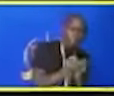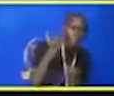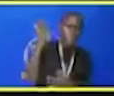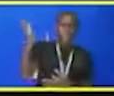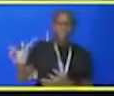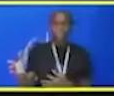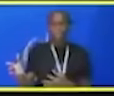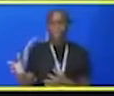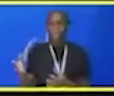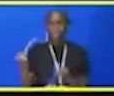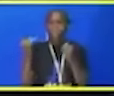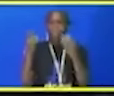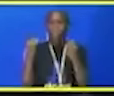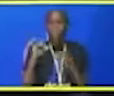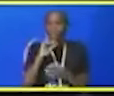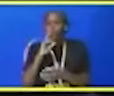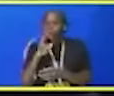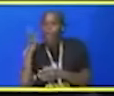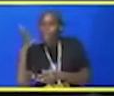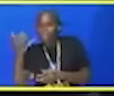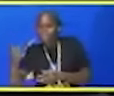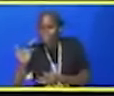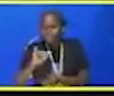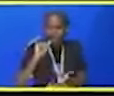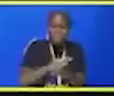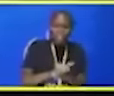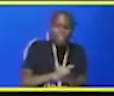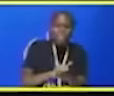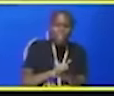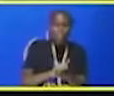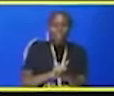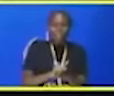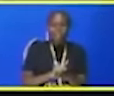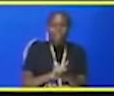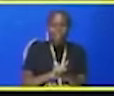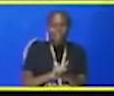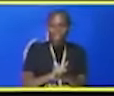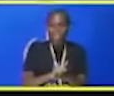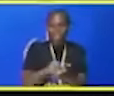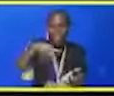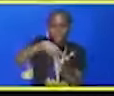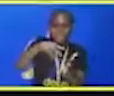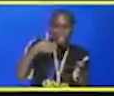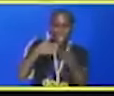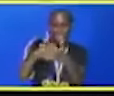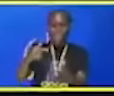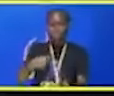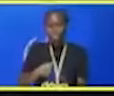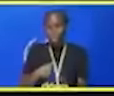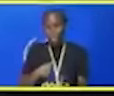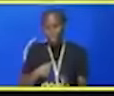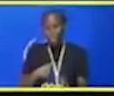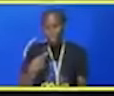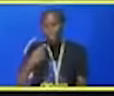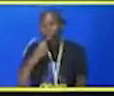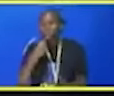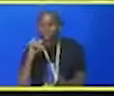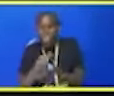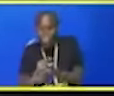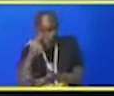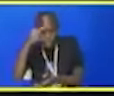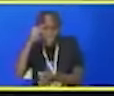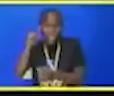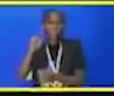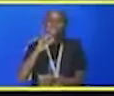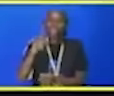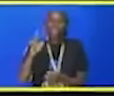says, many are they that rise up against me. Many are they that say, where is your help? He said, but thou, O Lord, you are a shield for